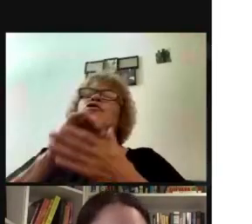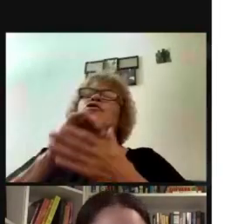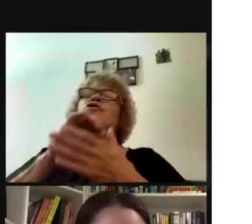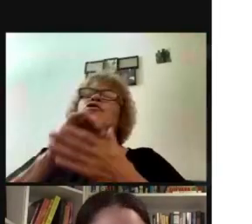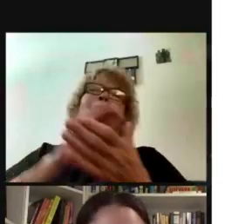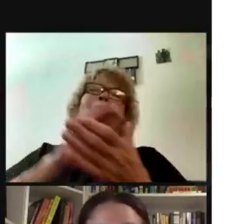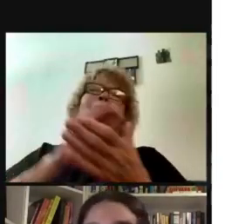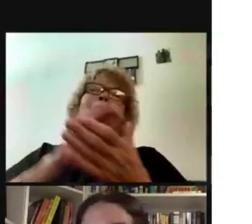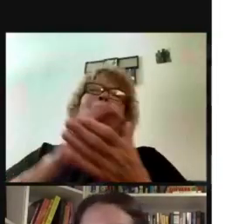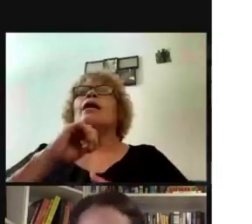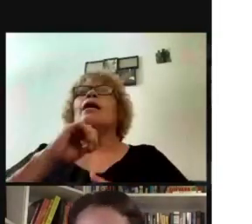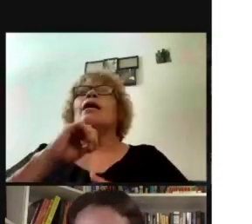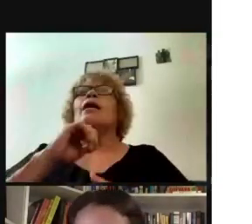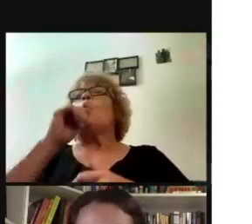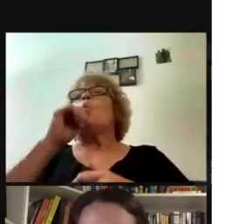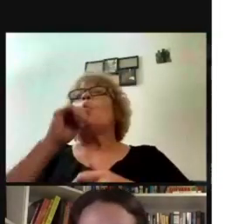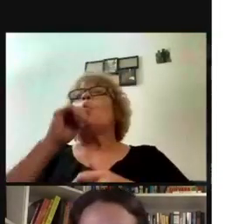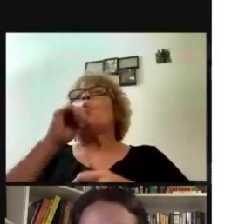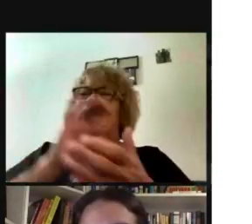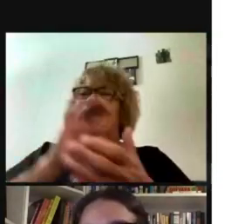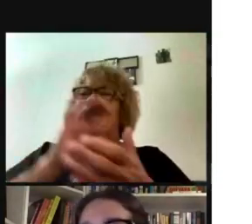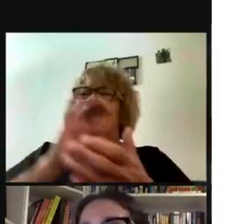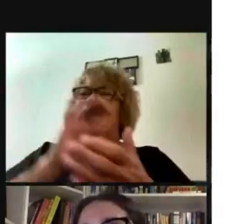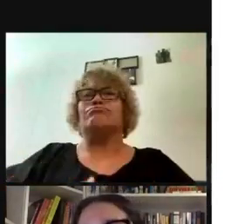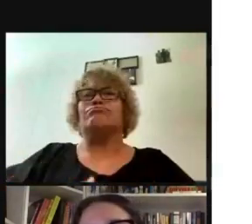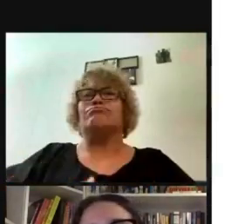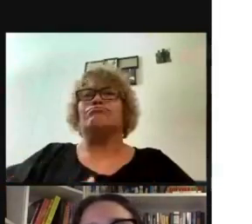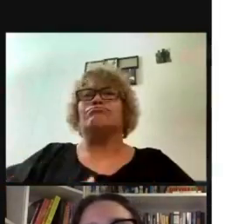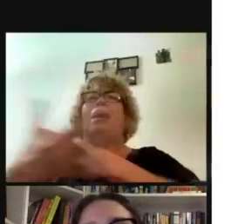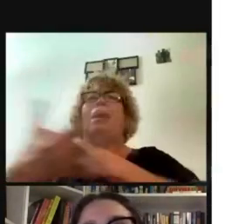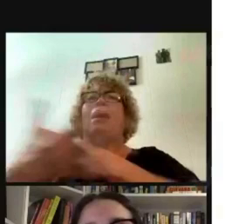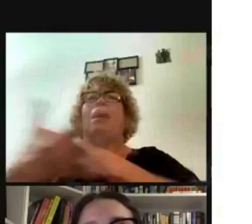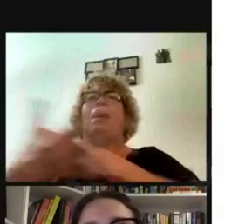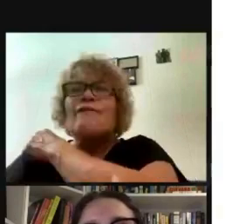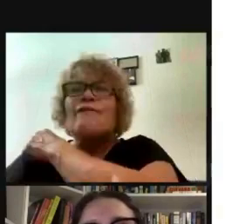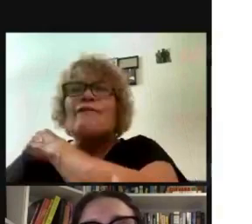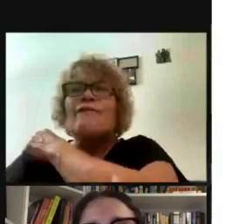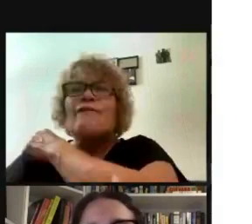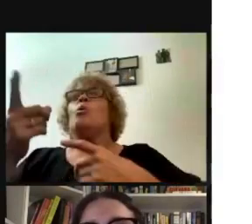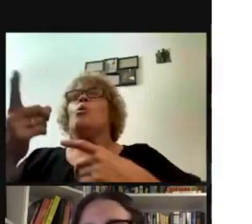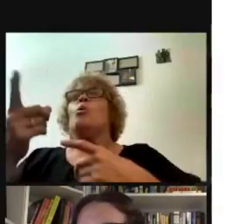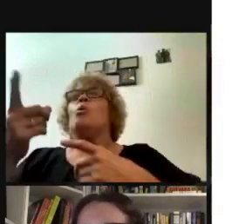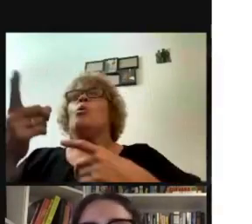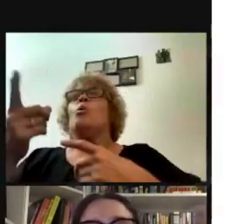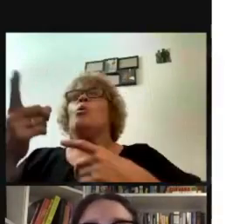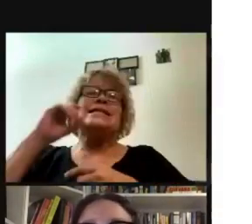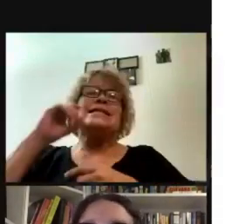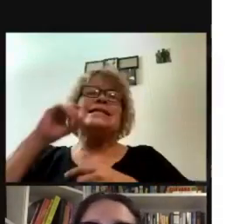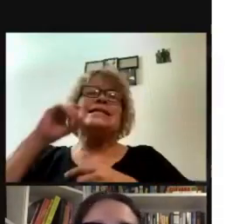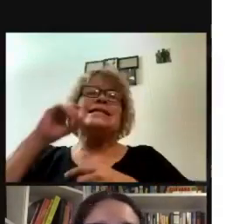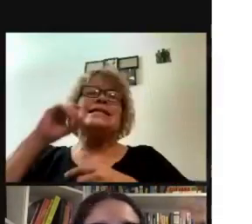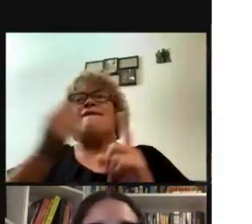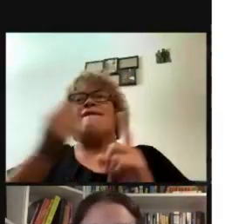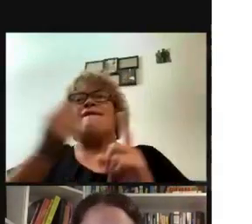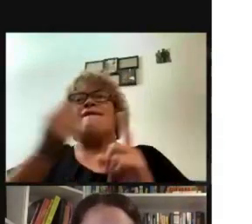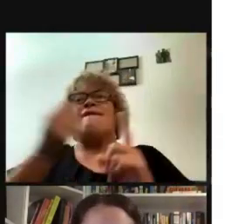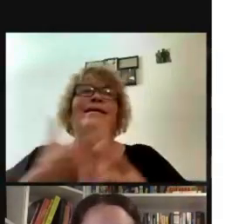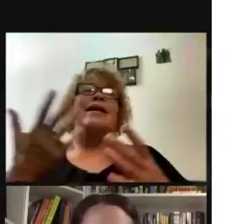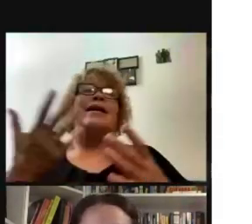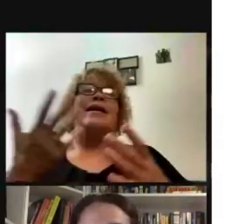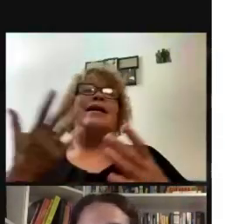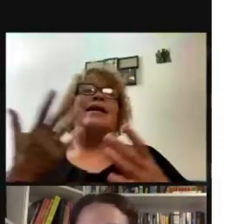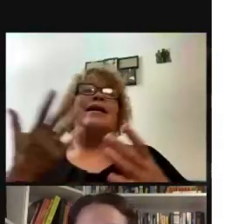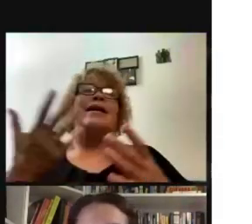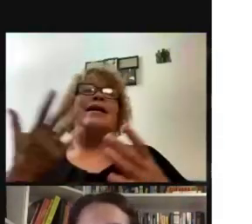unwed motherhood, single parenting and poverty, and even when they're experiencing sexual violence. So reminiscent again of this Carrie